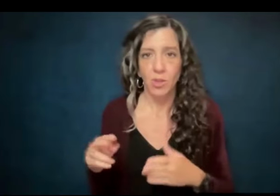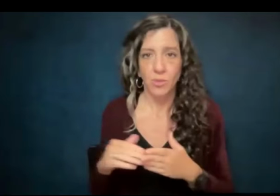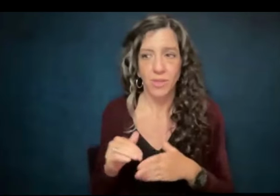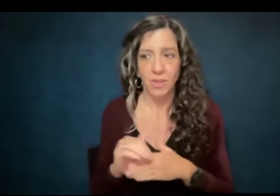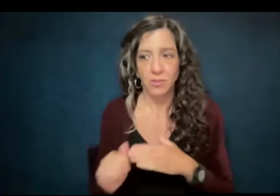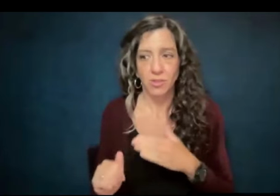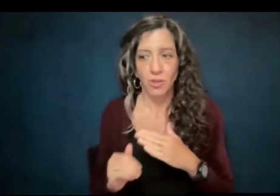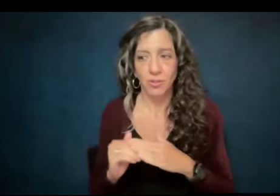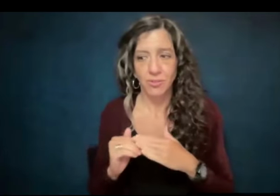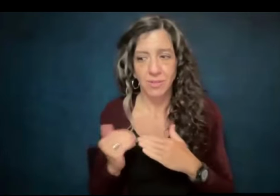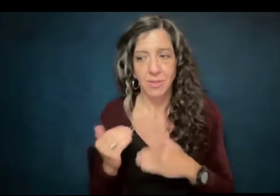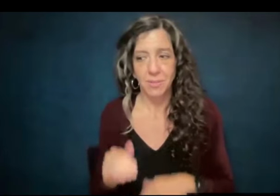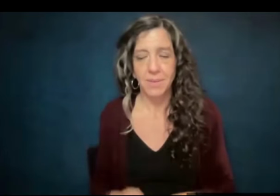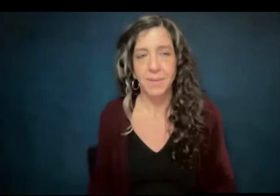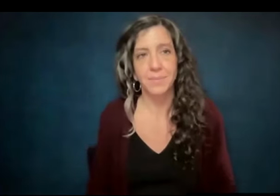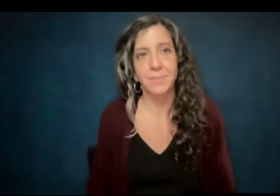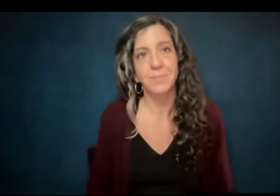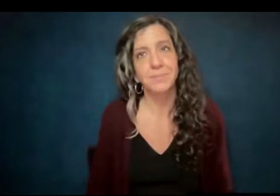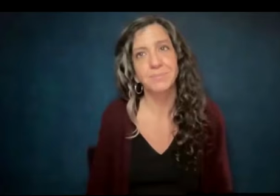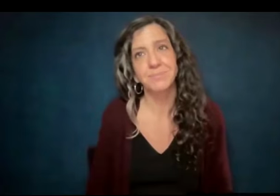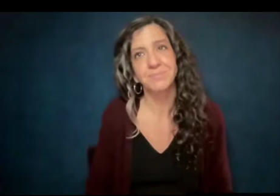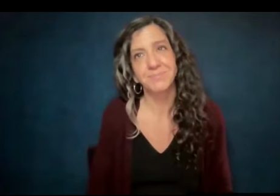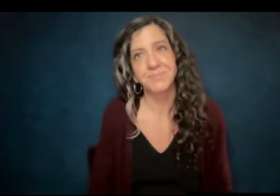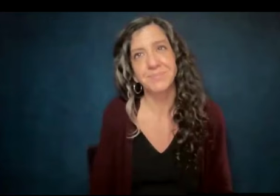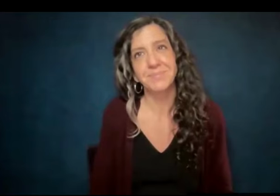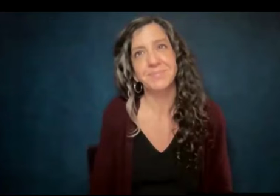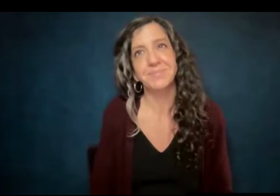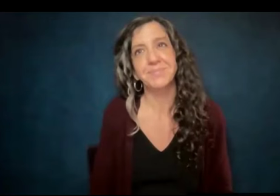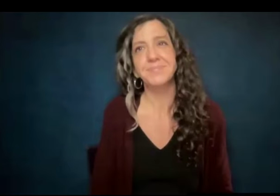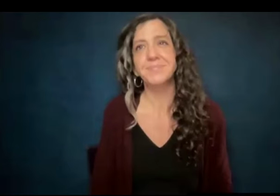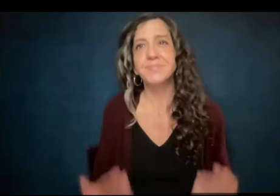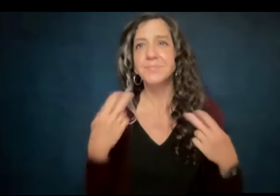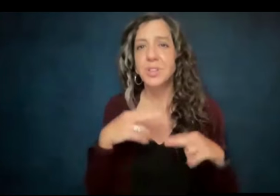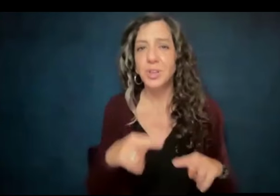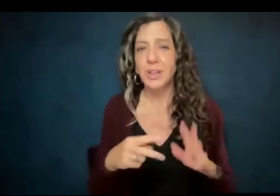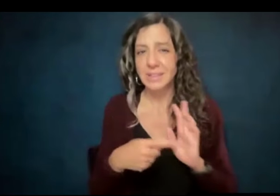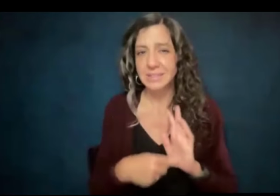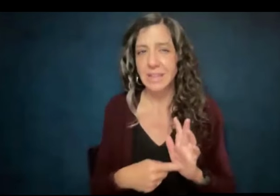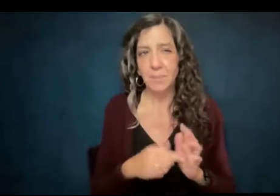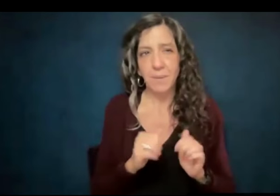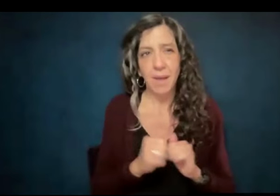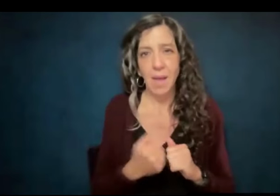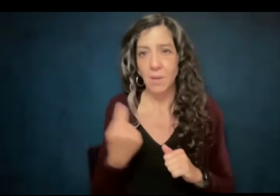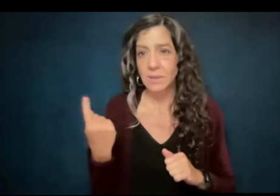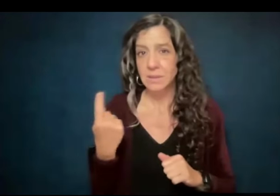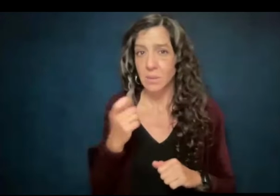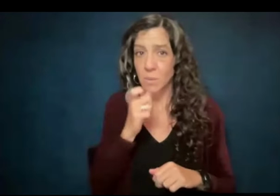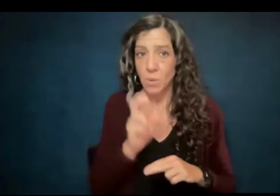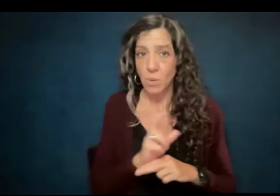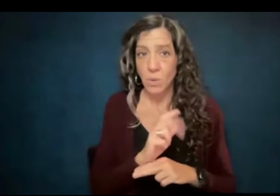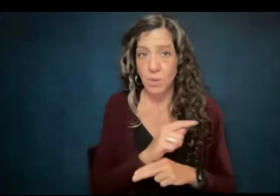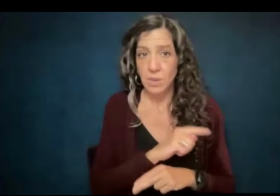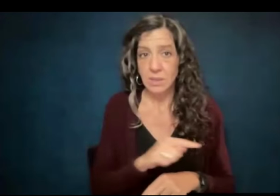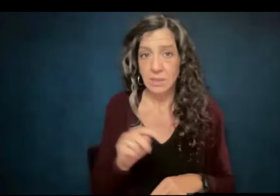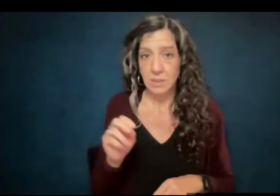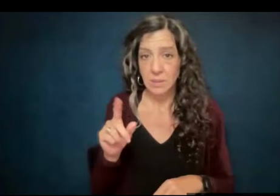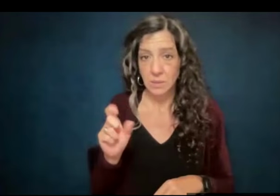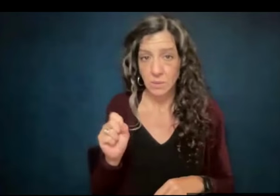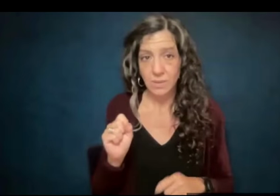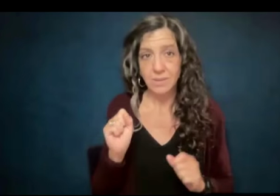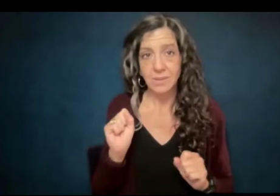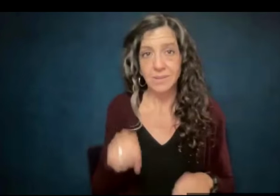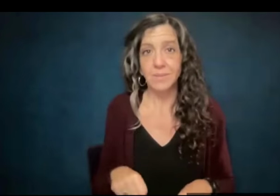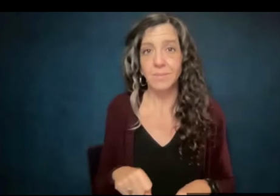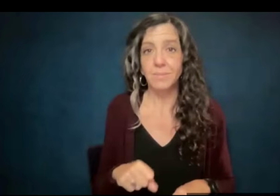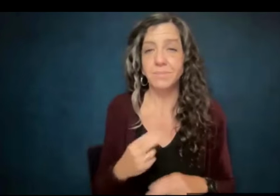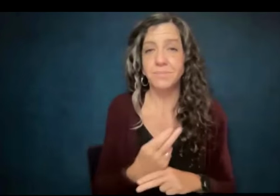$2,000 resource limit. So let's look at an example of how somebody used these tools in